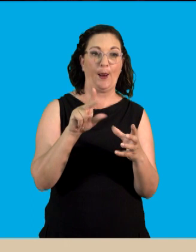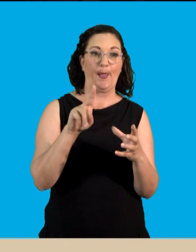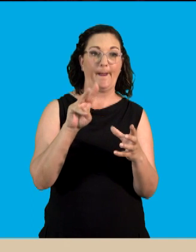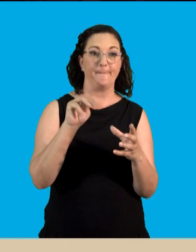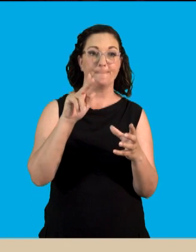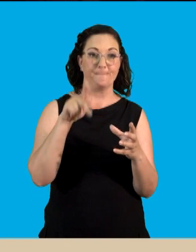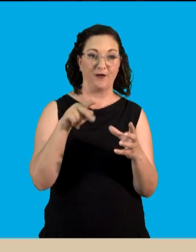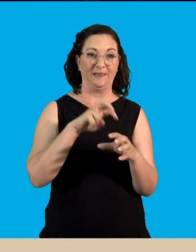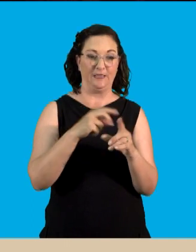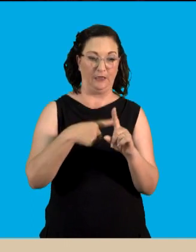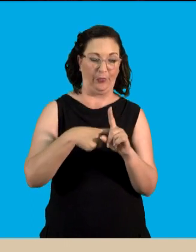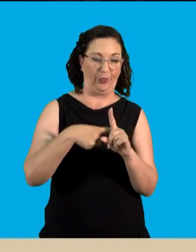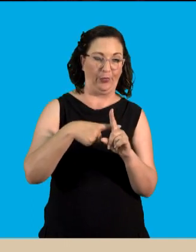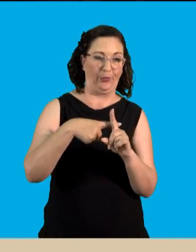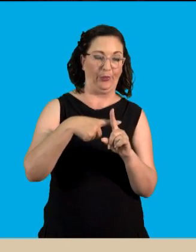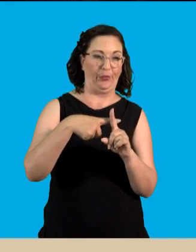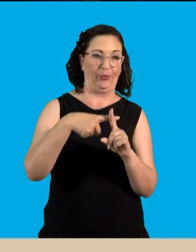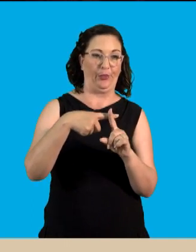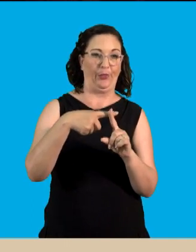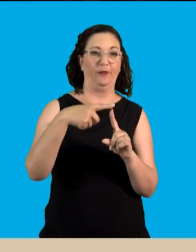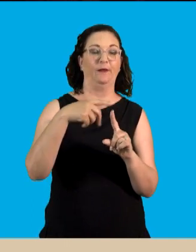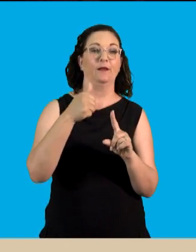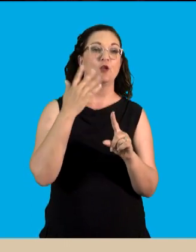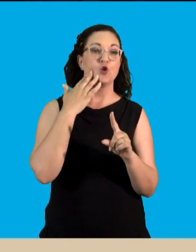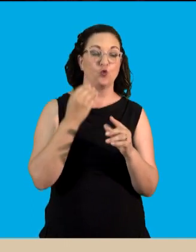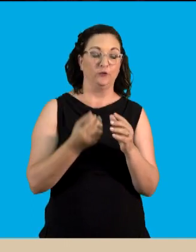clump must heat up until nuclear